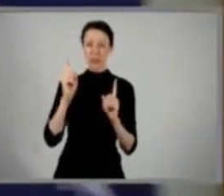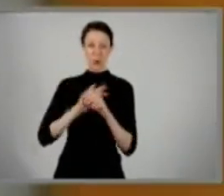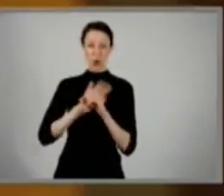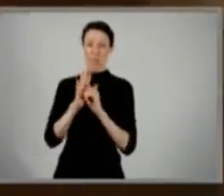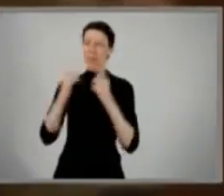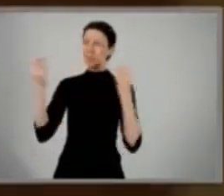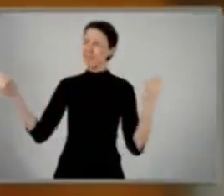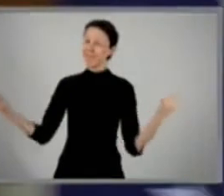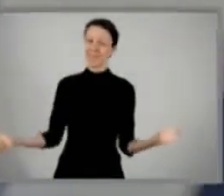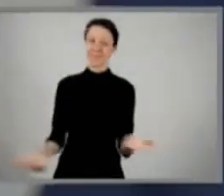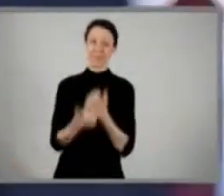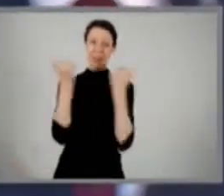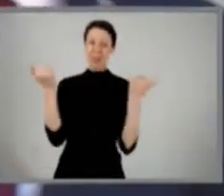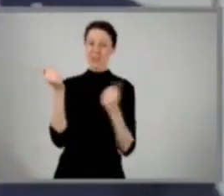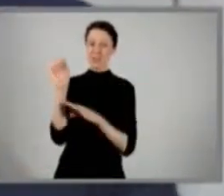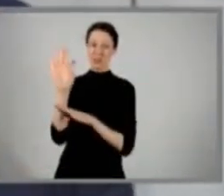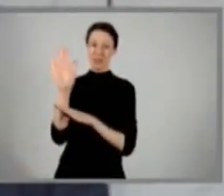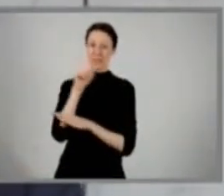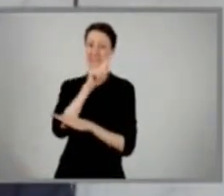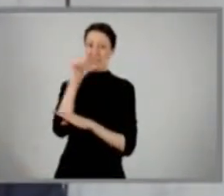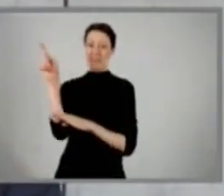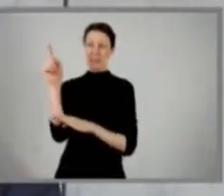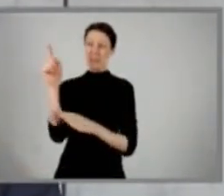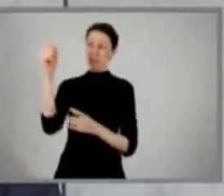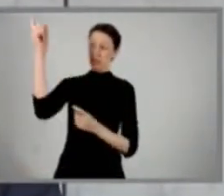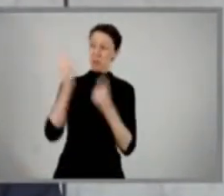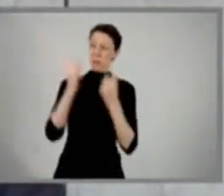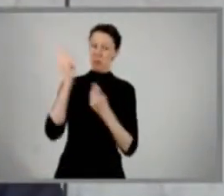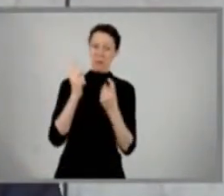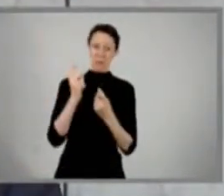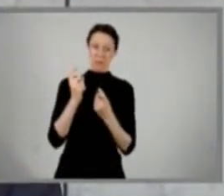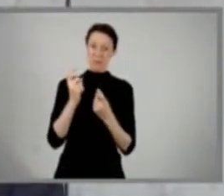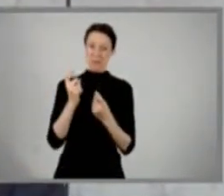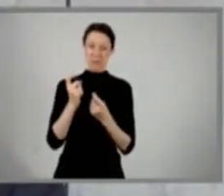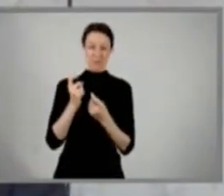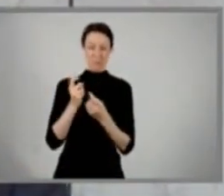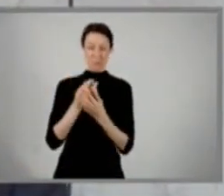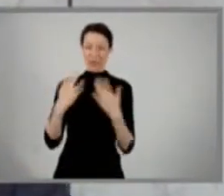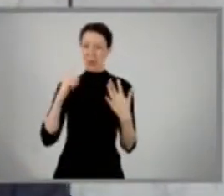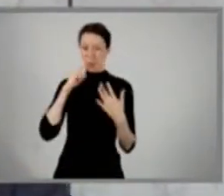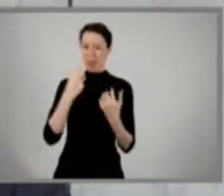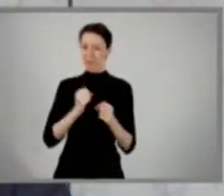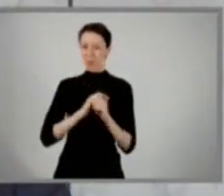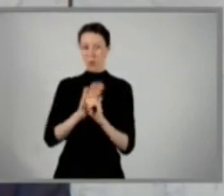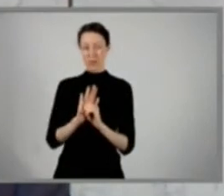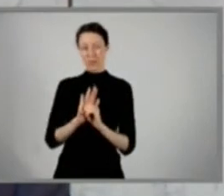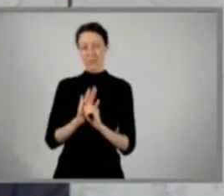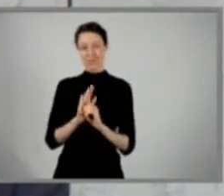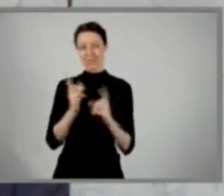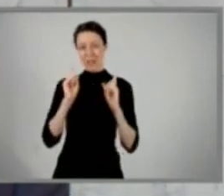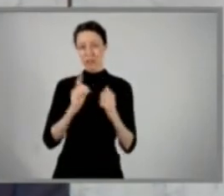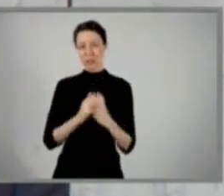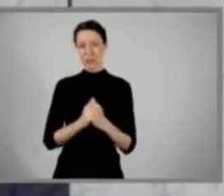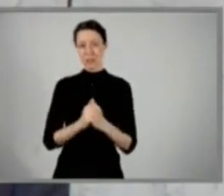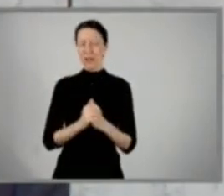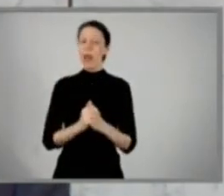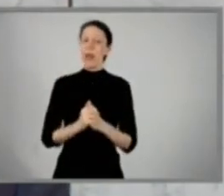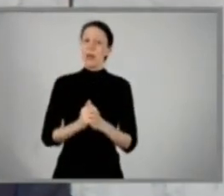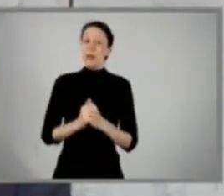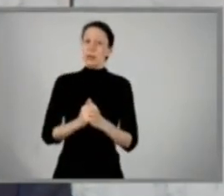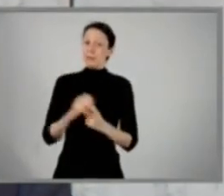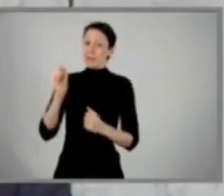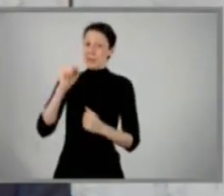We've taken a good look at it, and those options aren't presenting. And we'll keep looking, but I'm not going to raise an expectation that you could